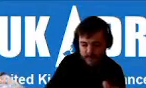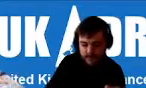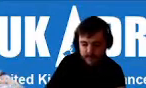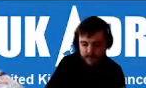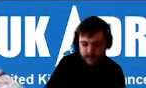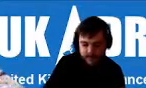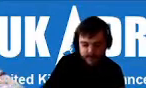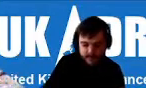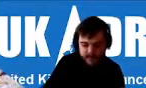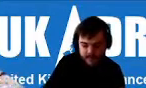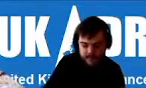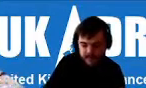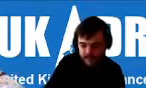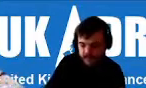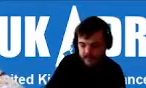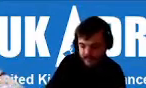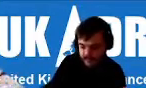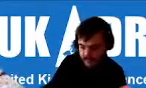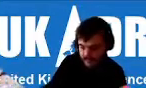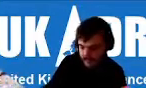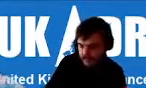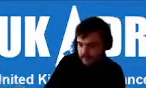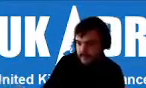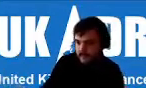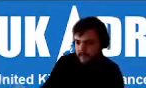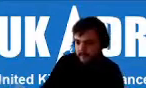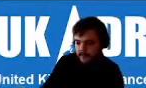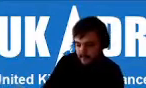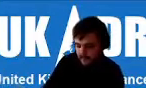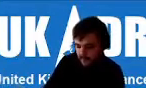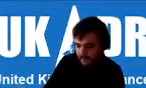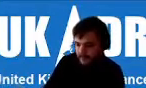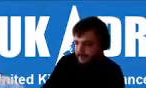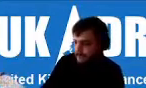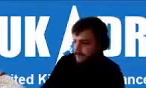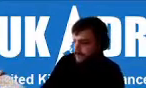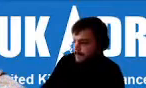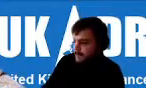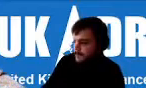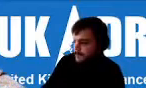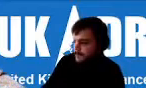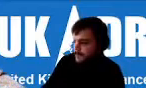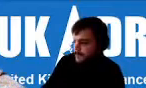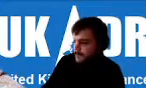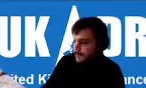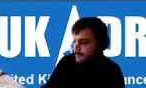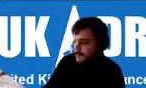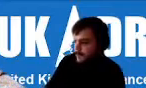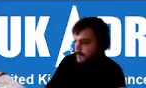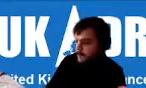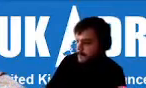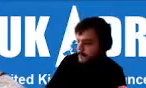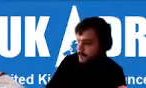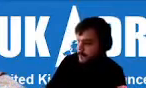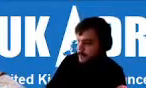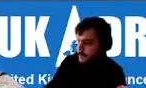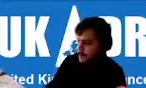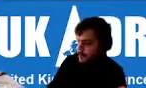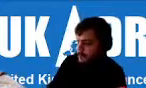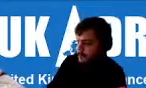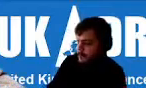these are some of the things that could happen. I'm sure there are others, but really, one thing is that we need to